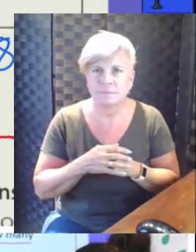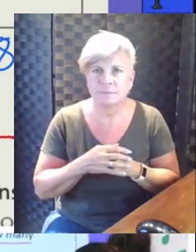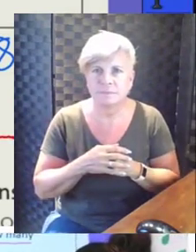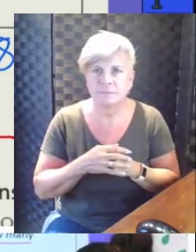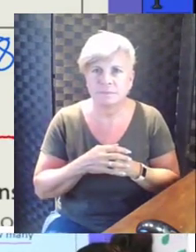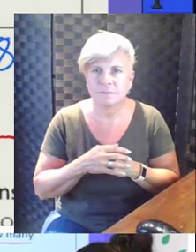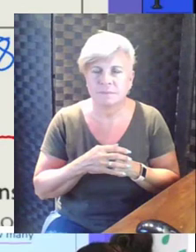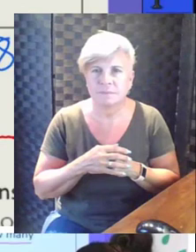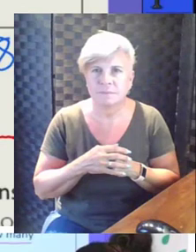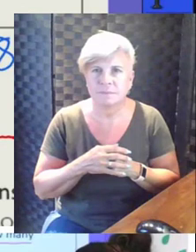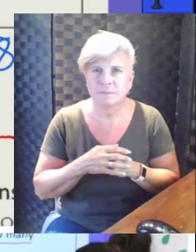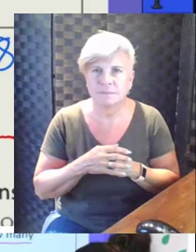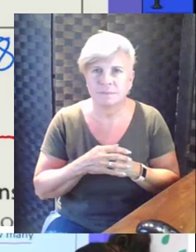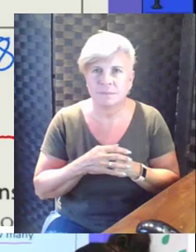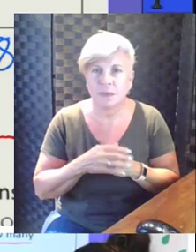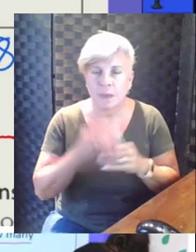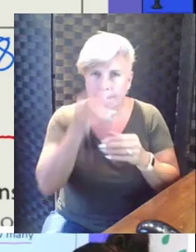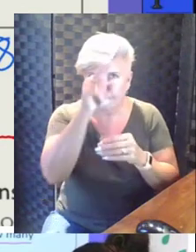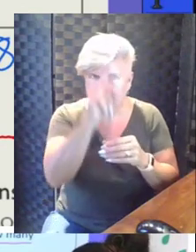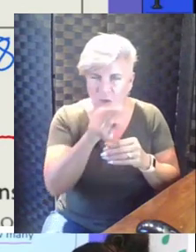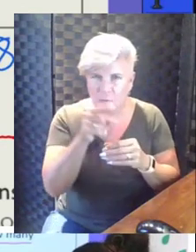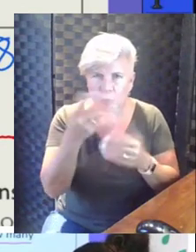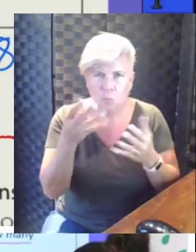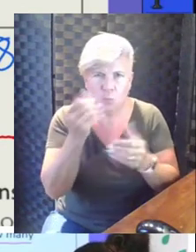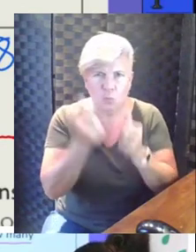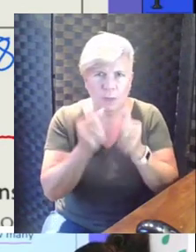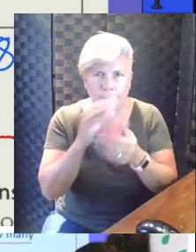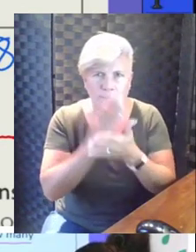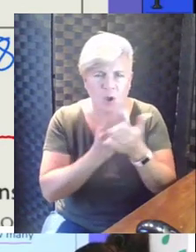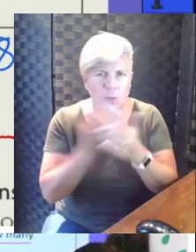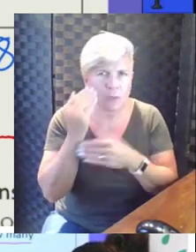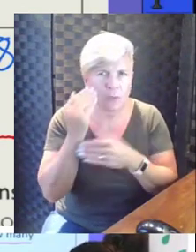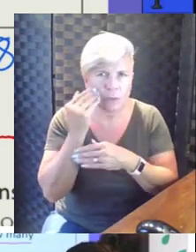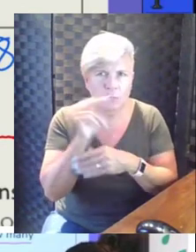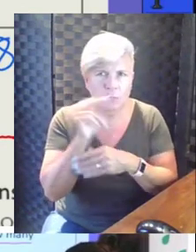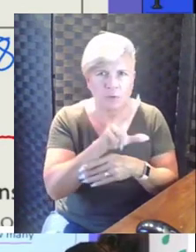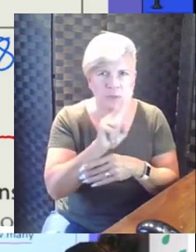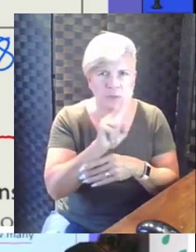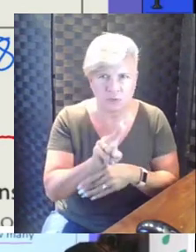And we're going to plot the part we know, this 32.